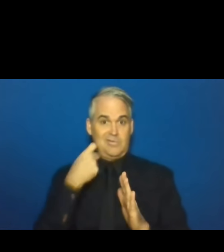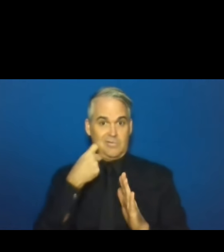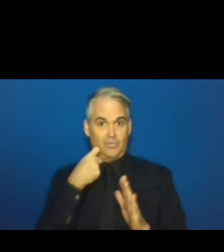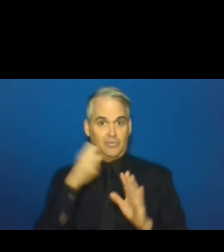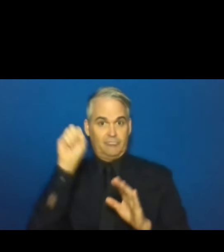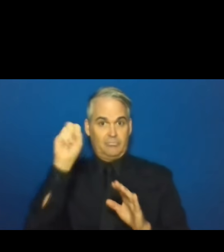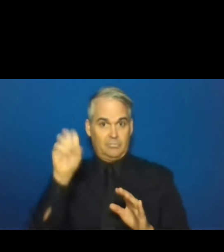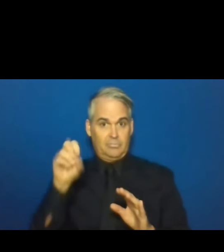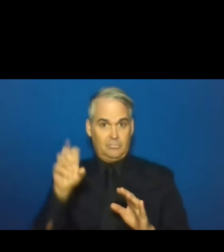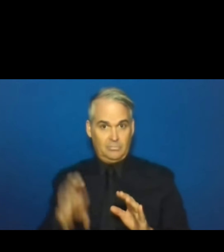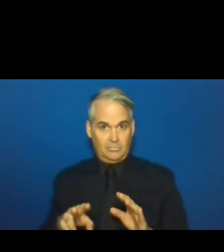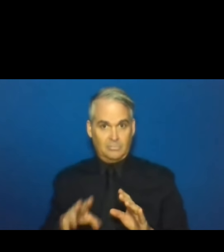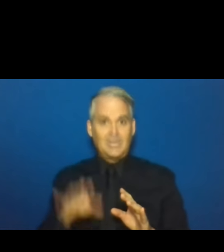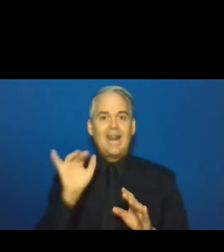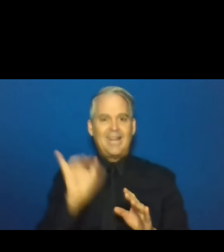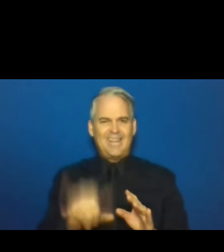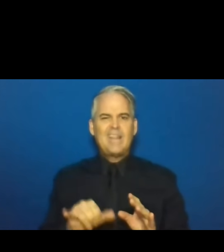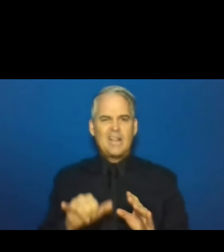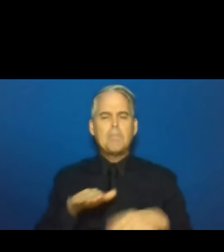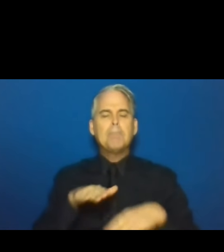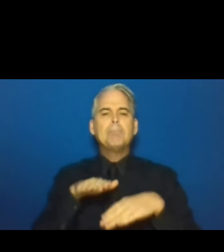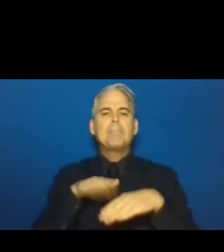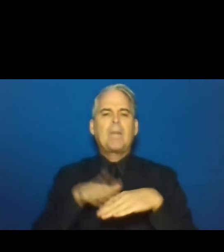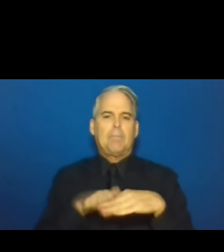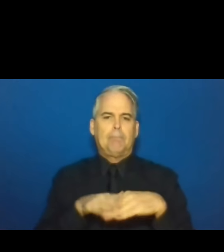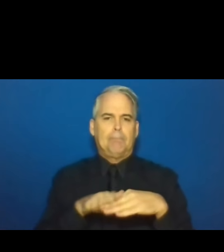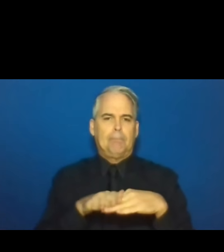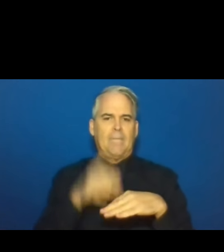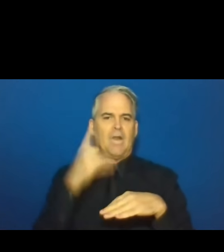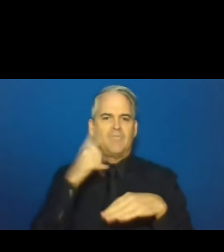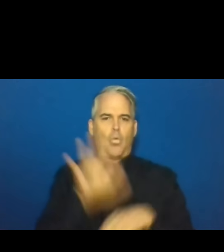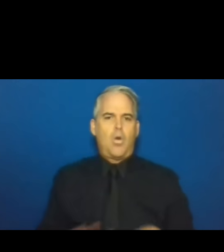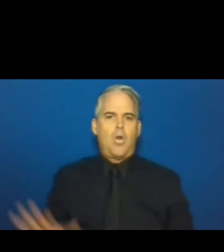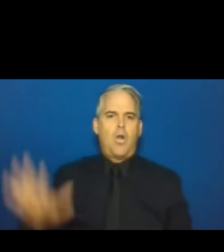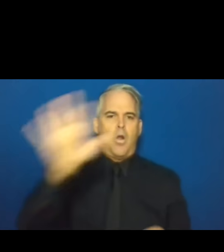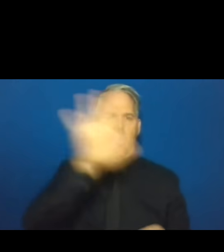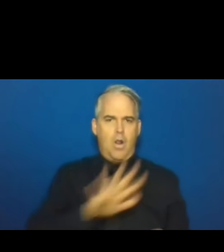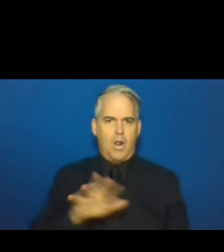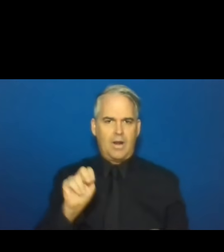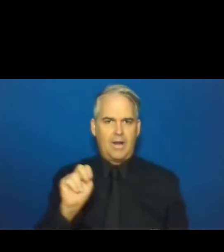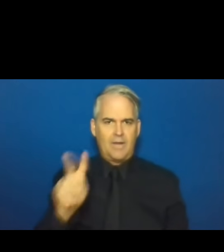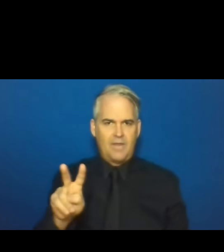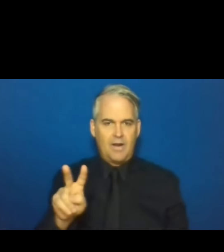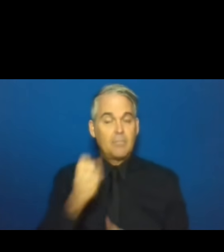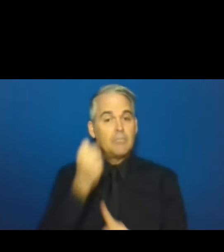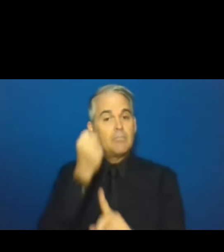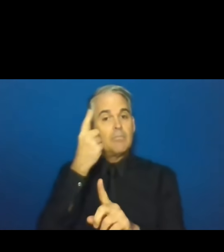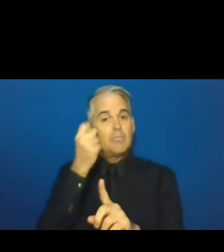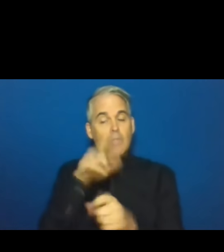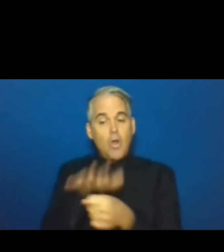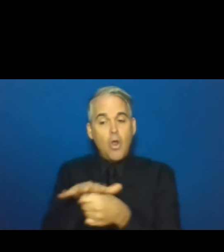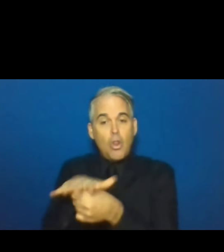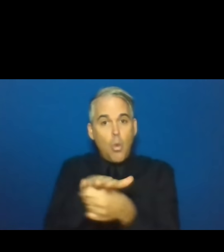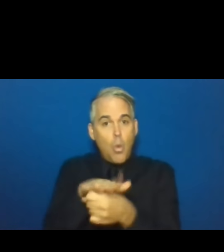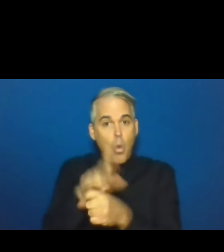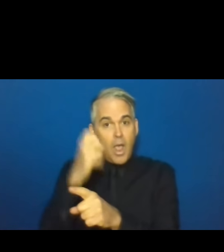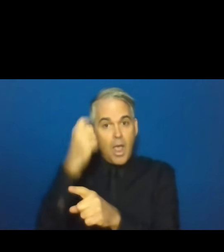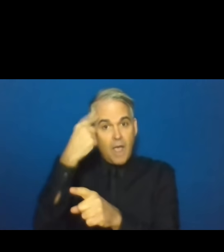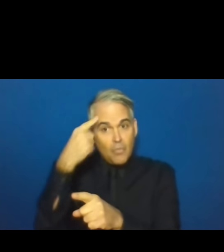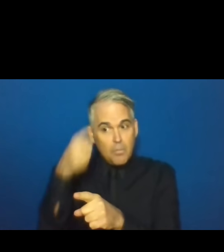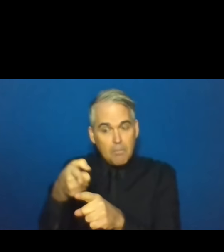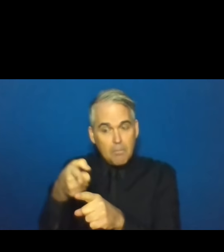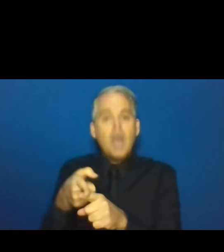baseline standards for all of our communities, but I would be remiss not to remind local governments of their ability to